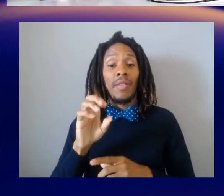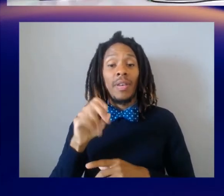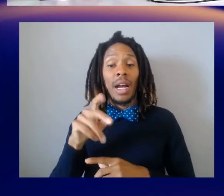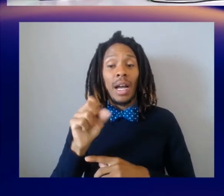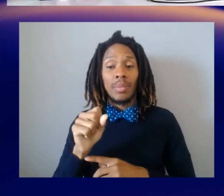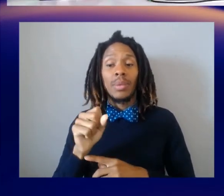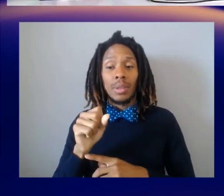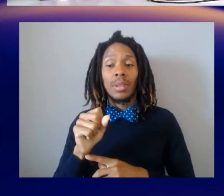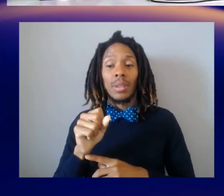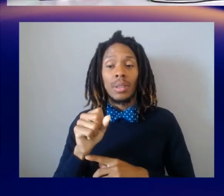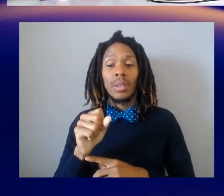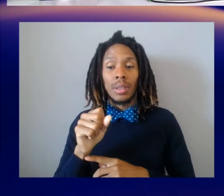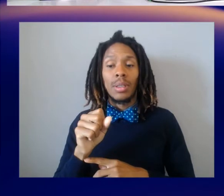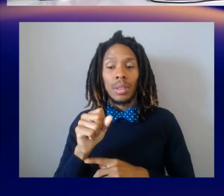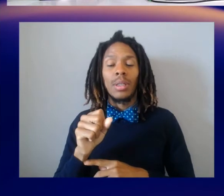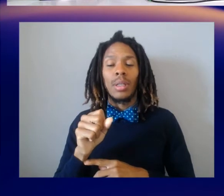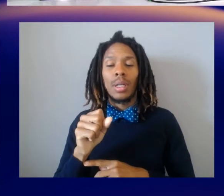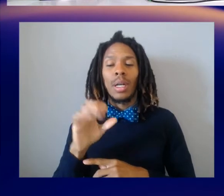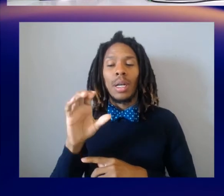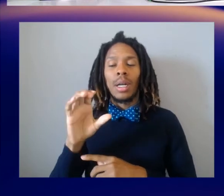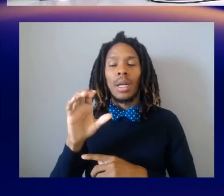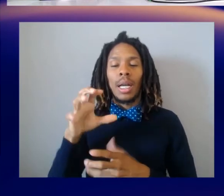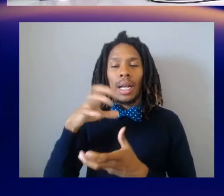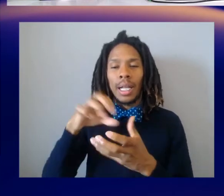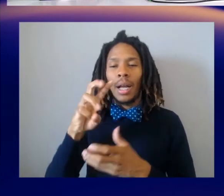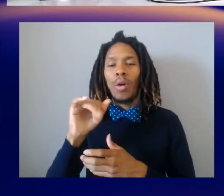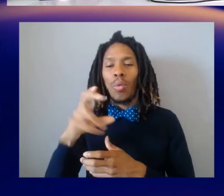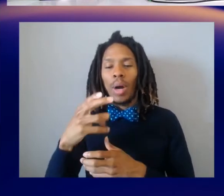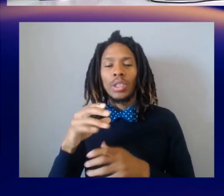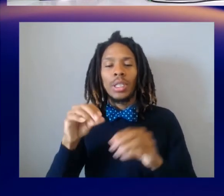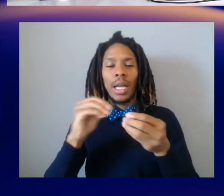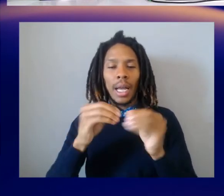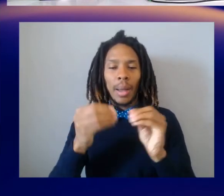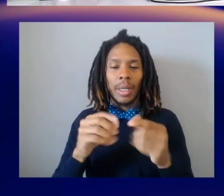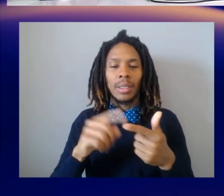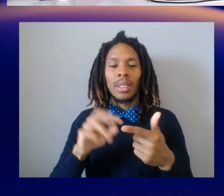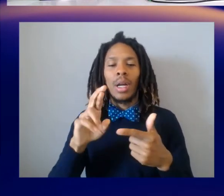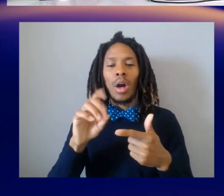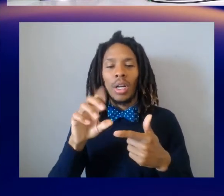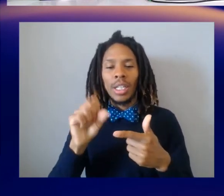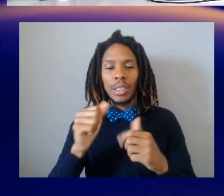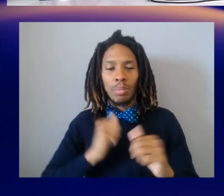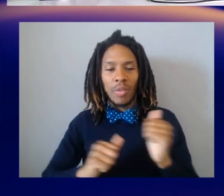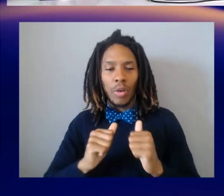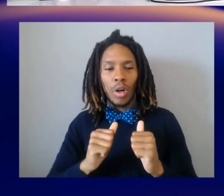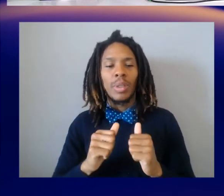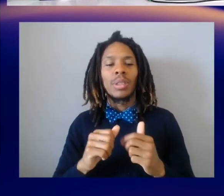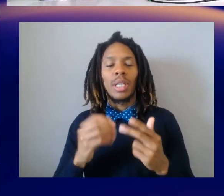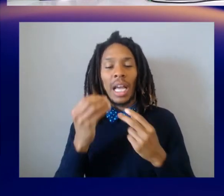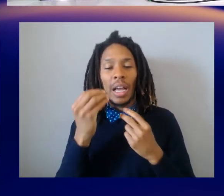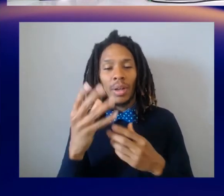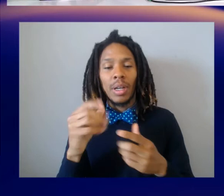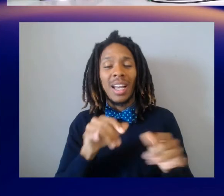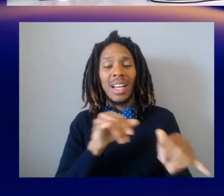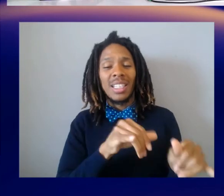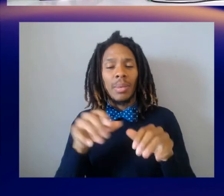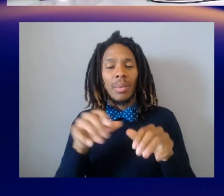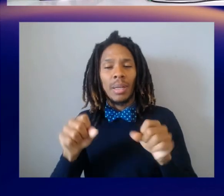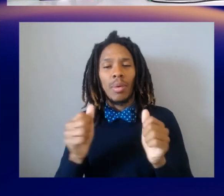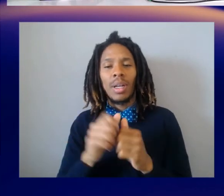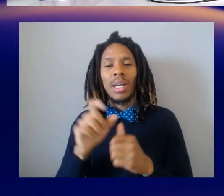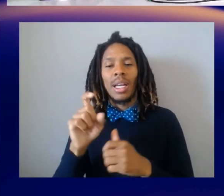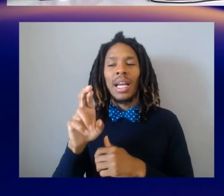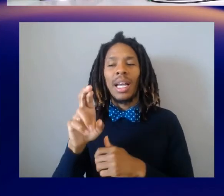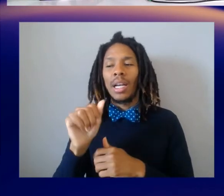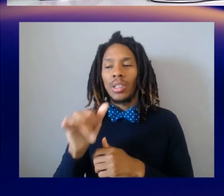only Cloudwatch metrics, CloudTrail, config, and RDS performance insights, we have a similar capability here with X-Ray Insights, where we're taking a